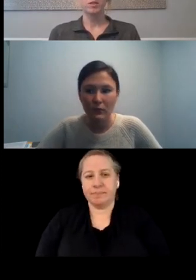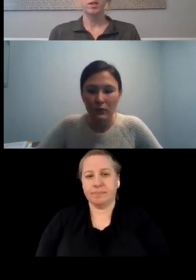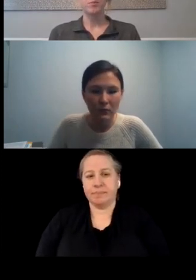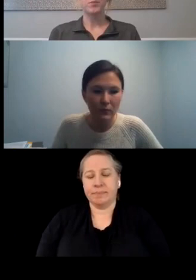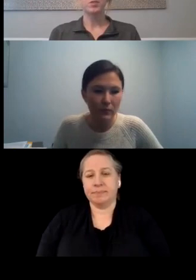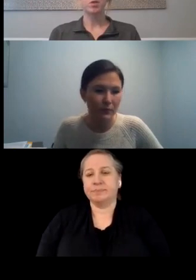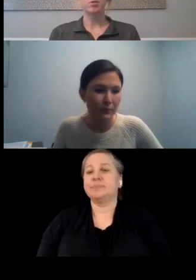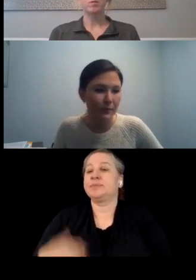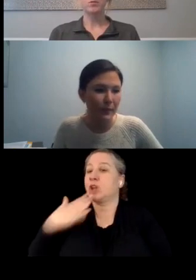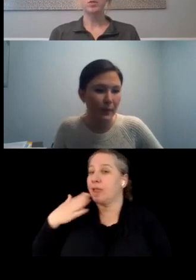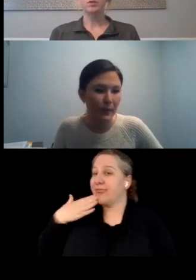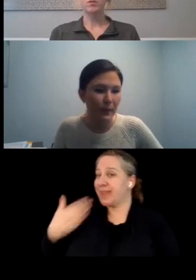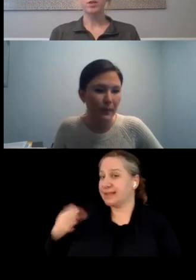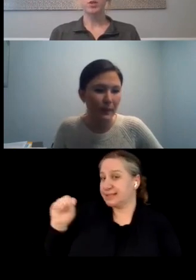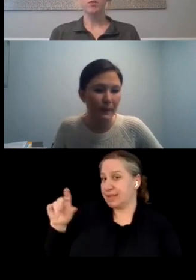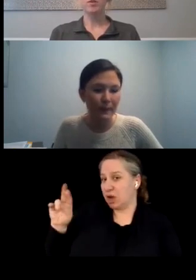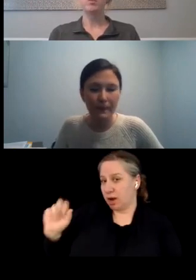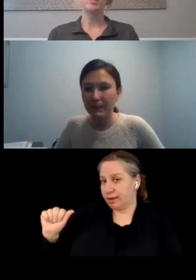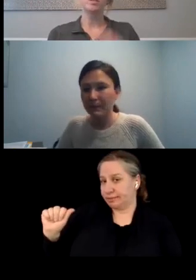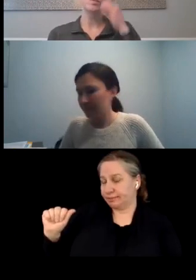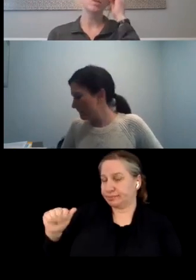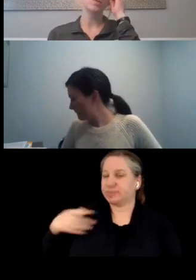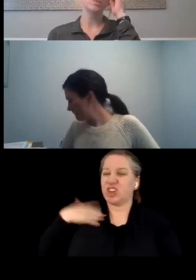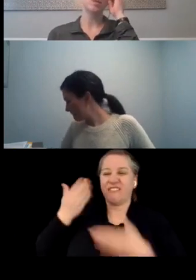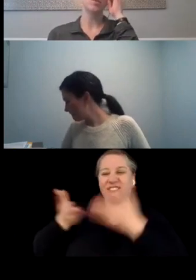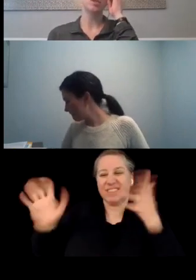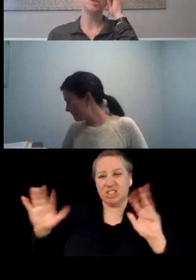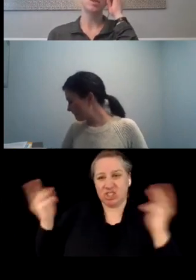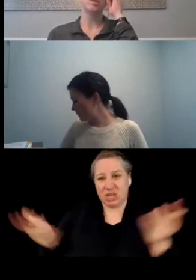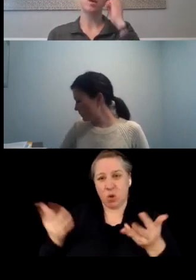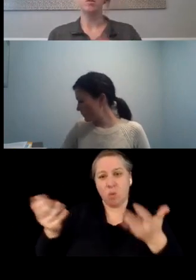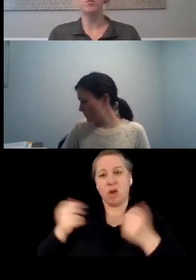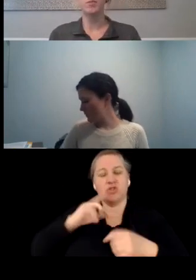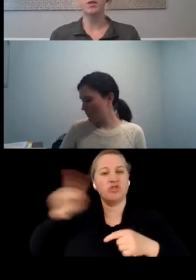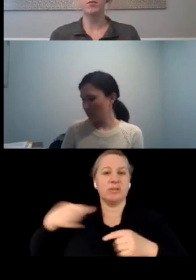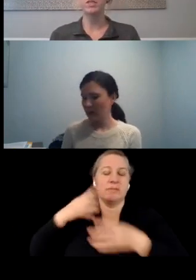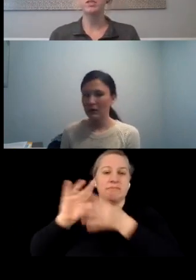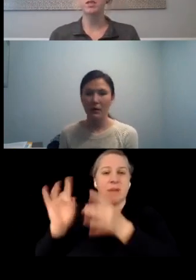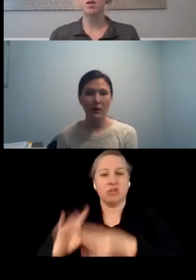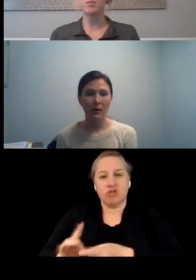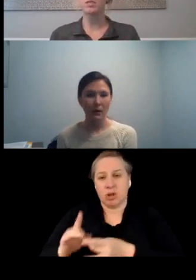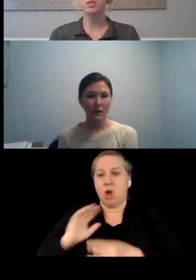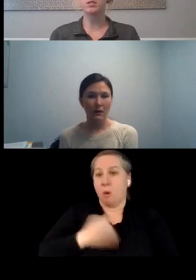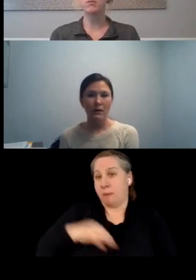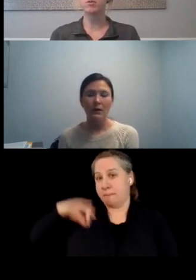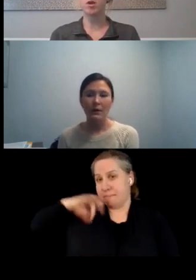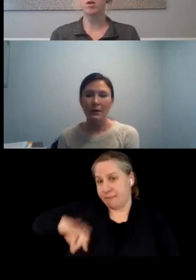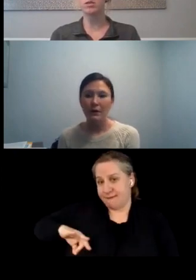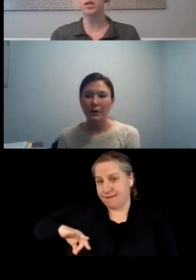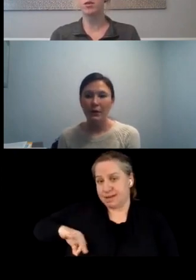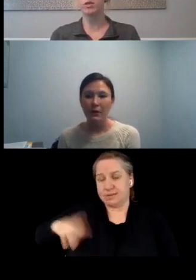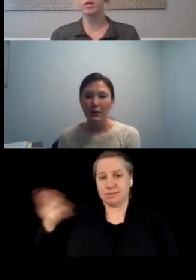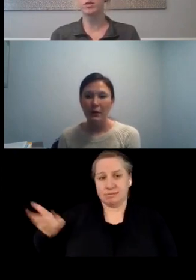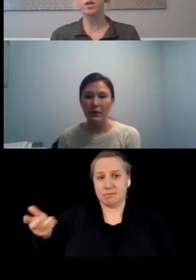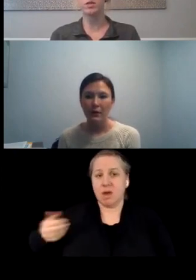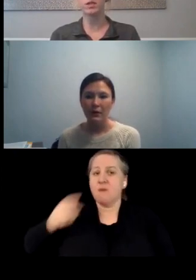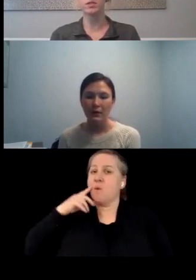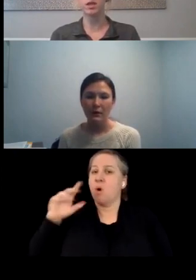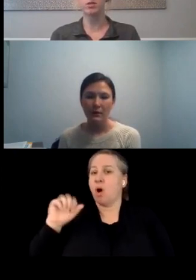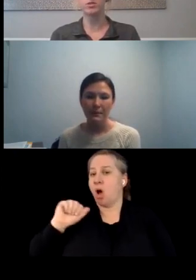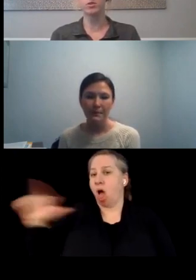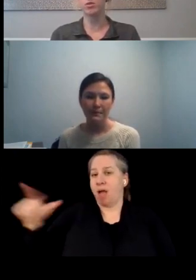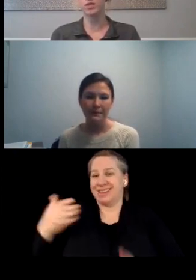Good, thanks, Sarah. So just to finish off here, we did want to just mention our benefits. This is for all salaried